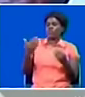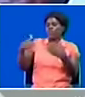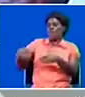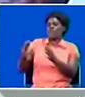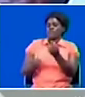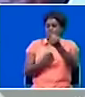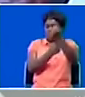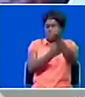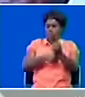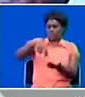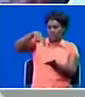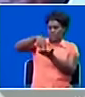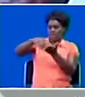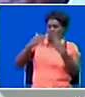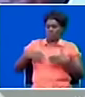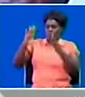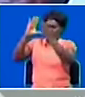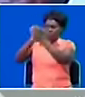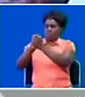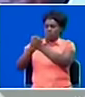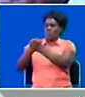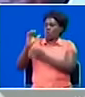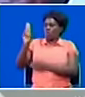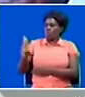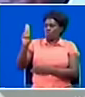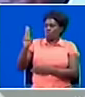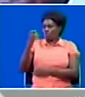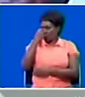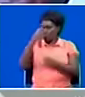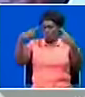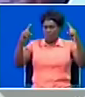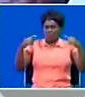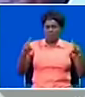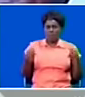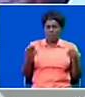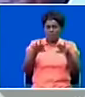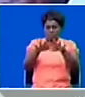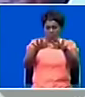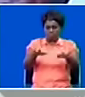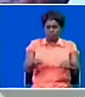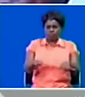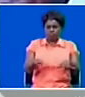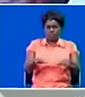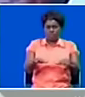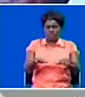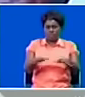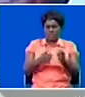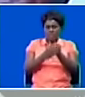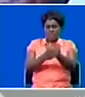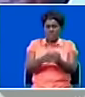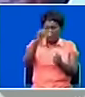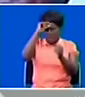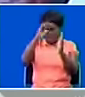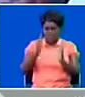support Jubilee ticket holders. Uhuru and Ruto seem to have successfully settled the grumbling in the camp led by Uasin Gishu